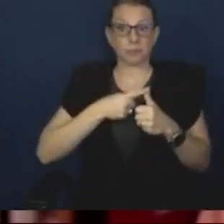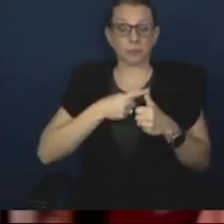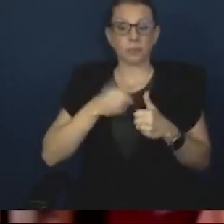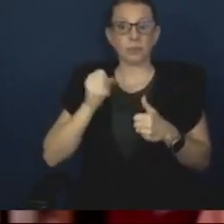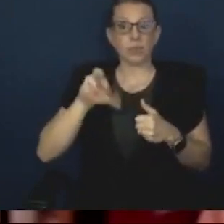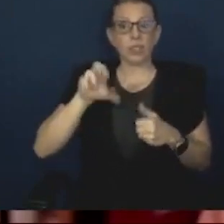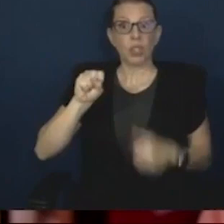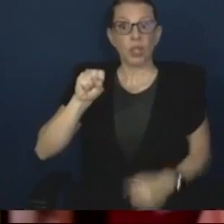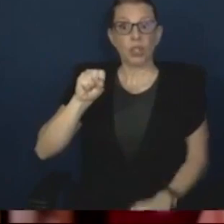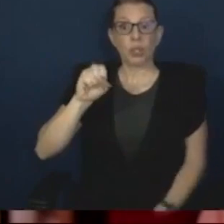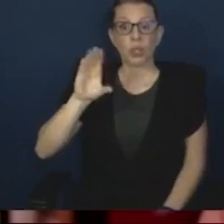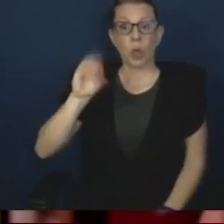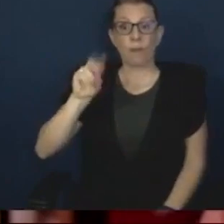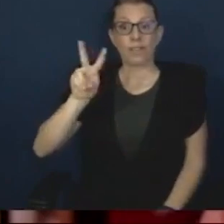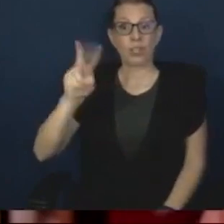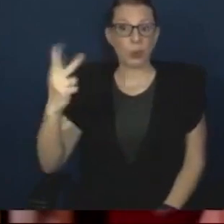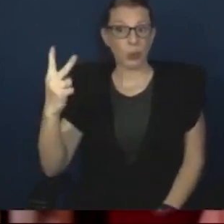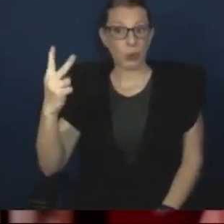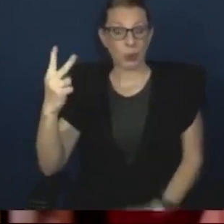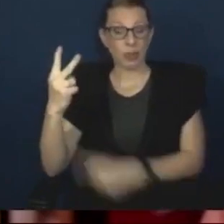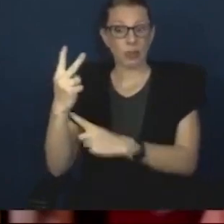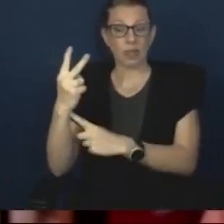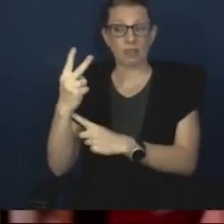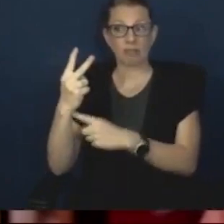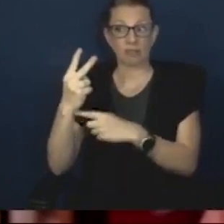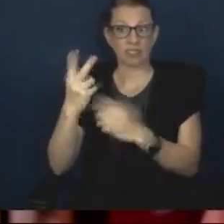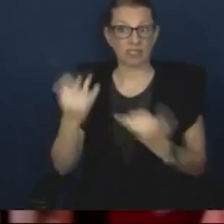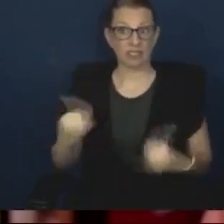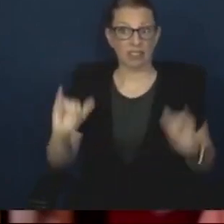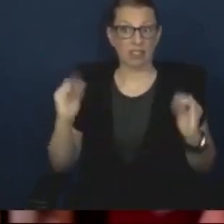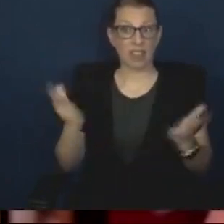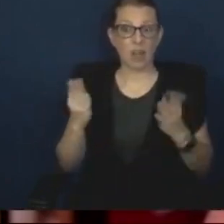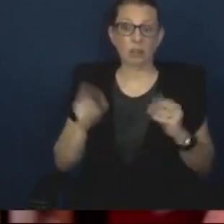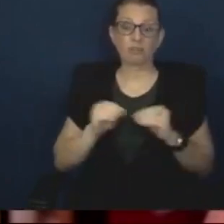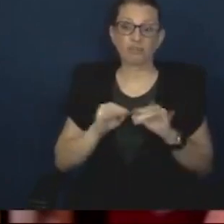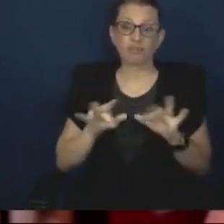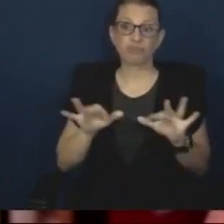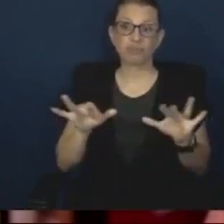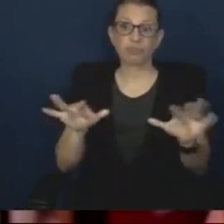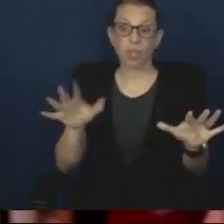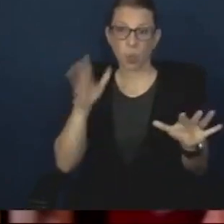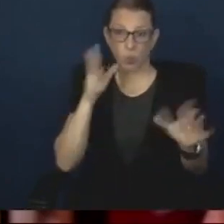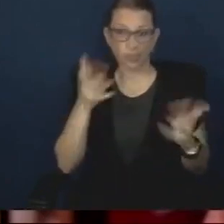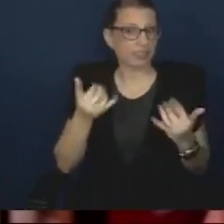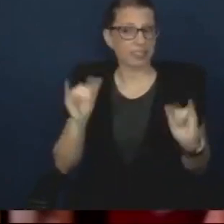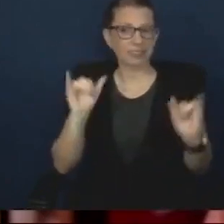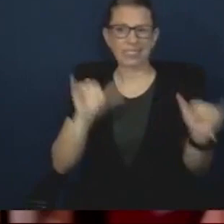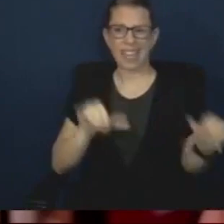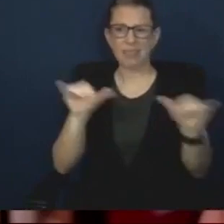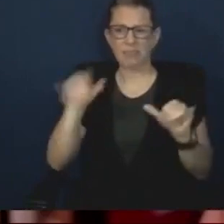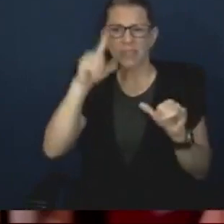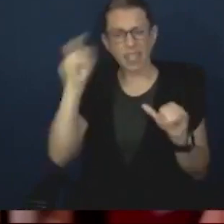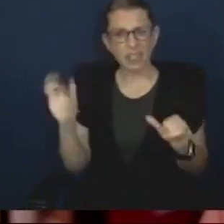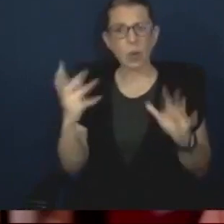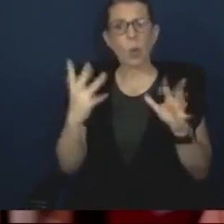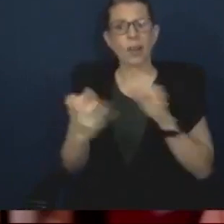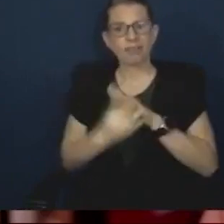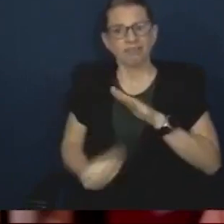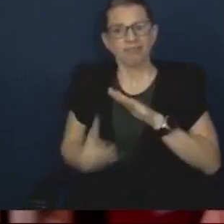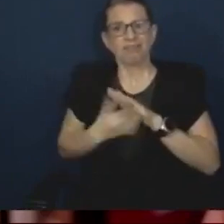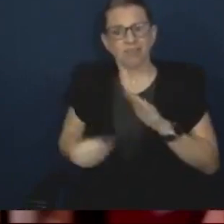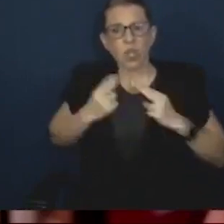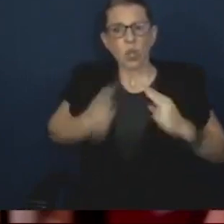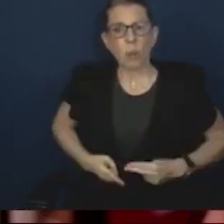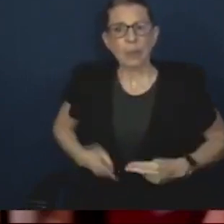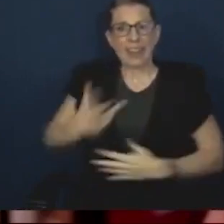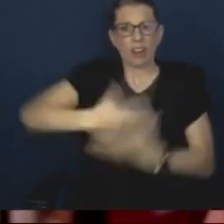were still here, it probably would be doing the same thing in terms of outbreaks and infections, because they're driven by human